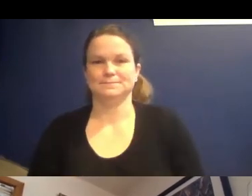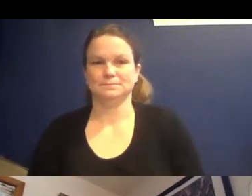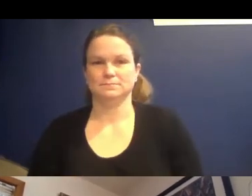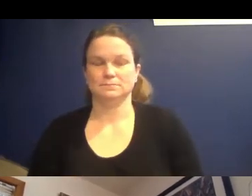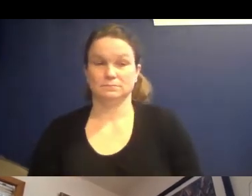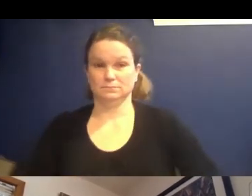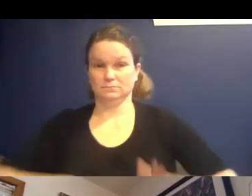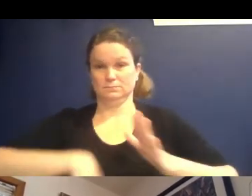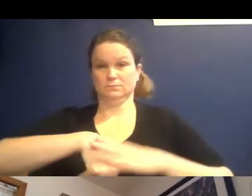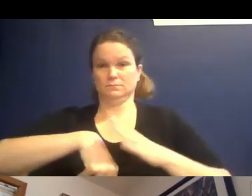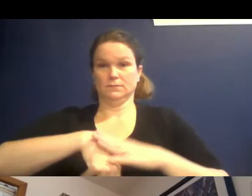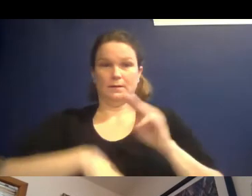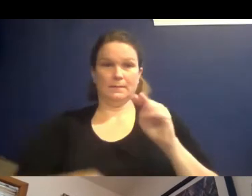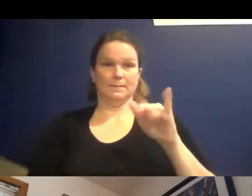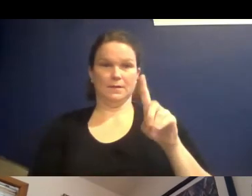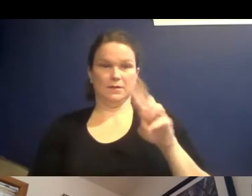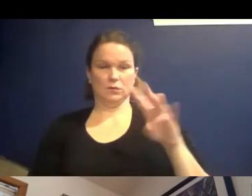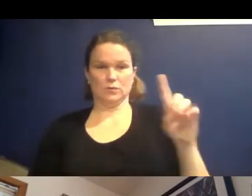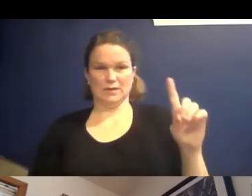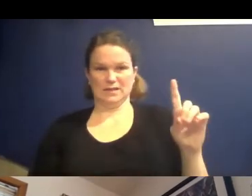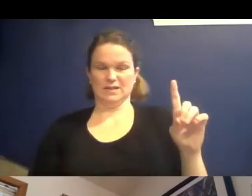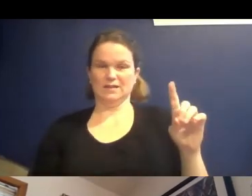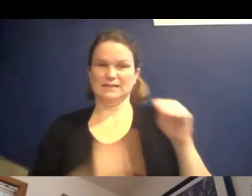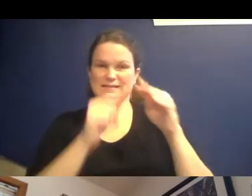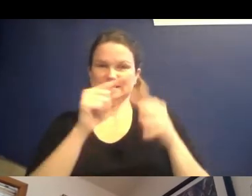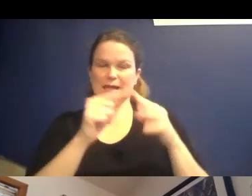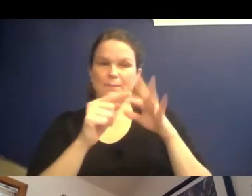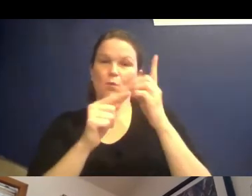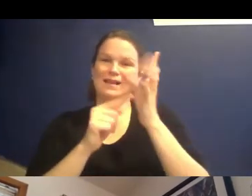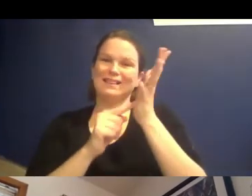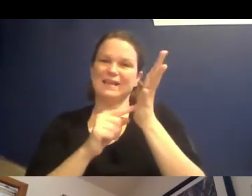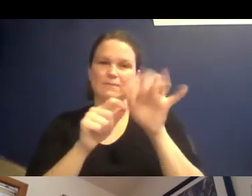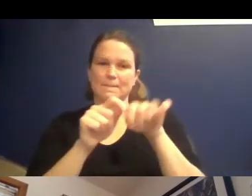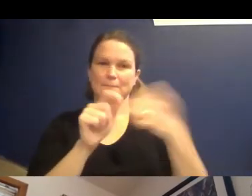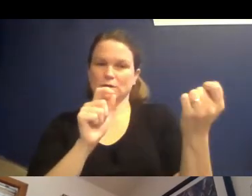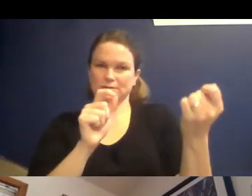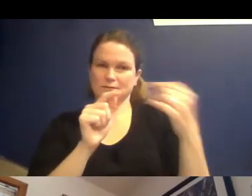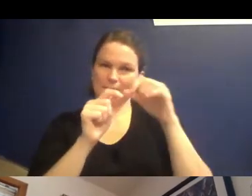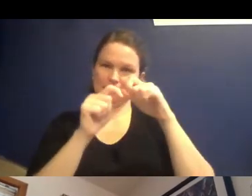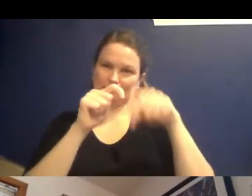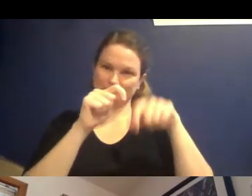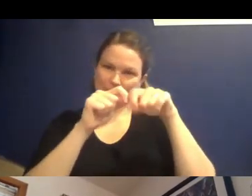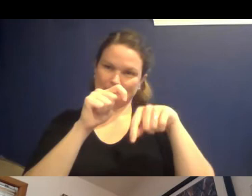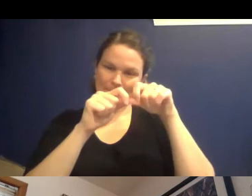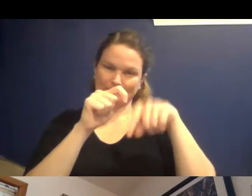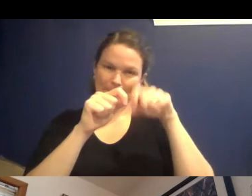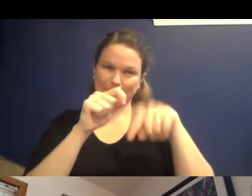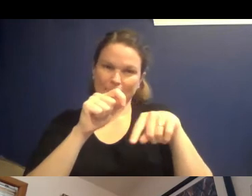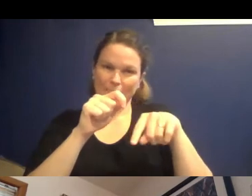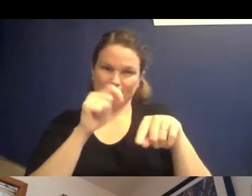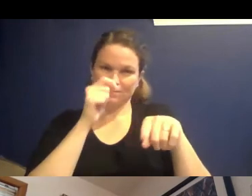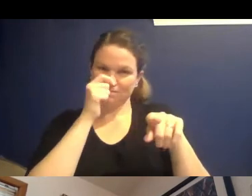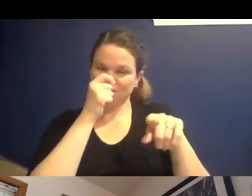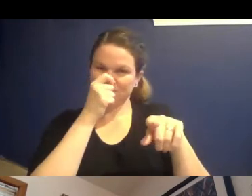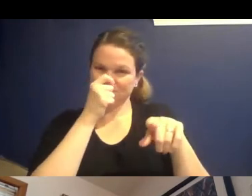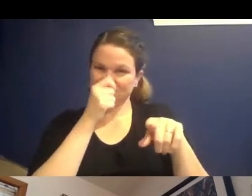This is a milkweed sap. I picked a leaf off of a plant and the sap is dripping down the plant.